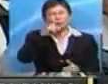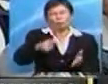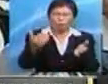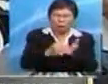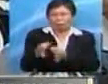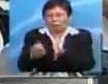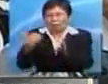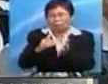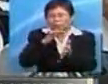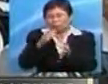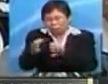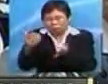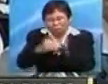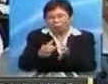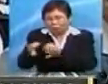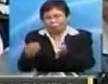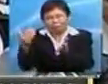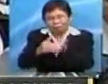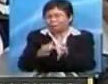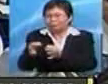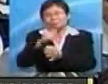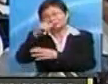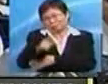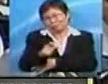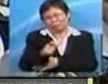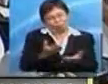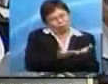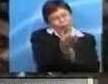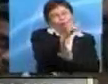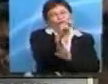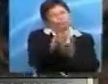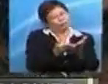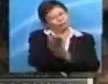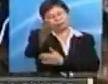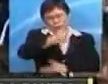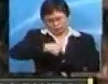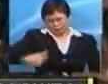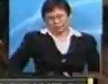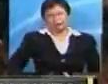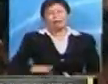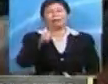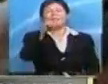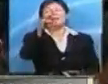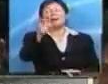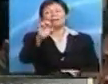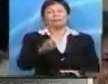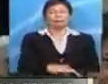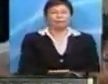Another corner there, please. Thank you. Saya Heri dari Kosmo. Soalan saya